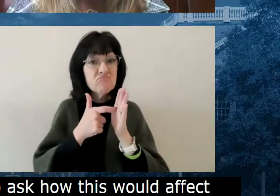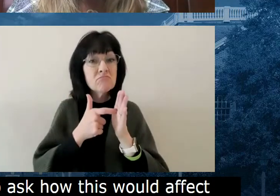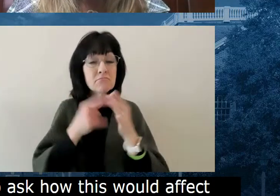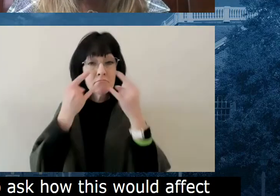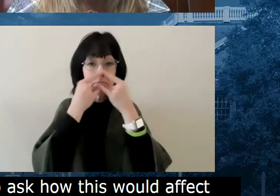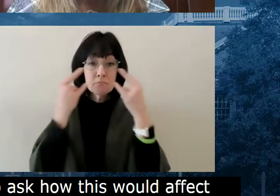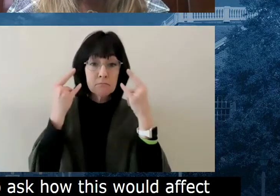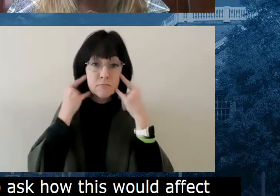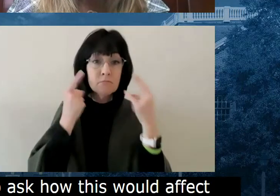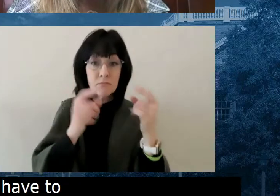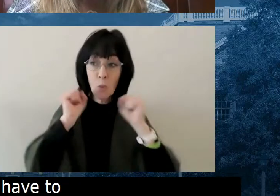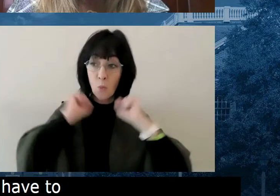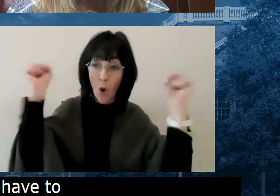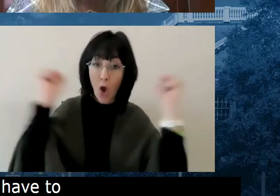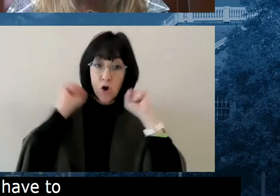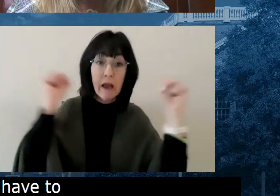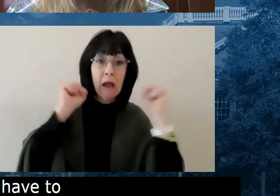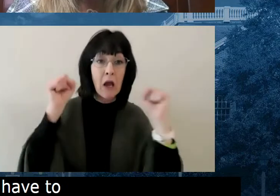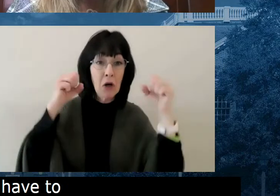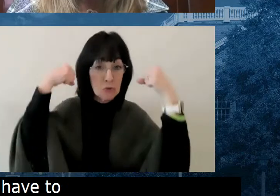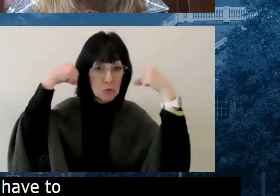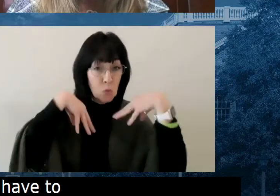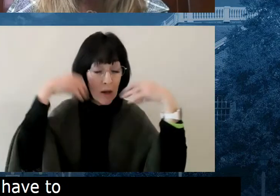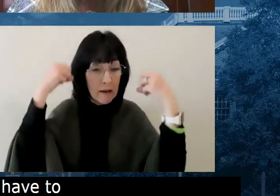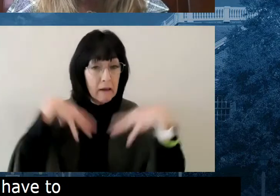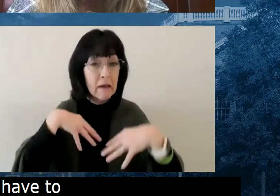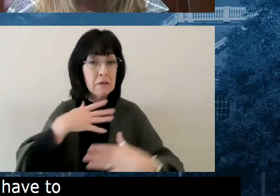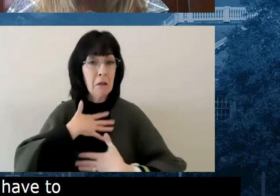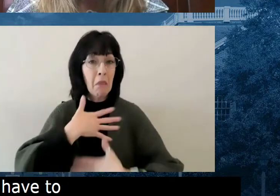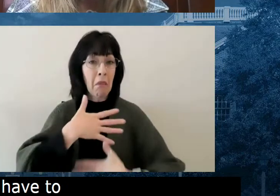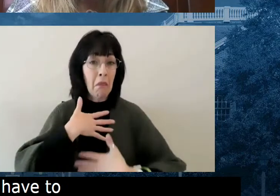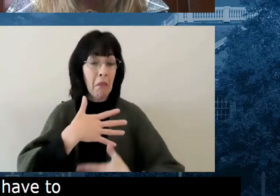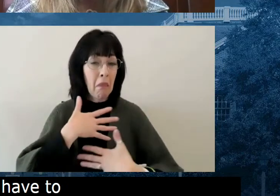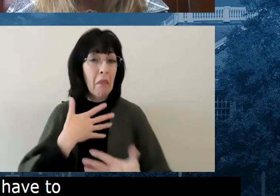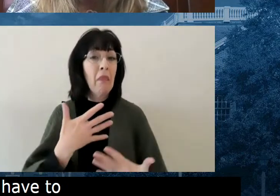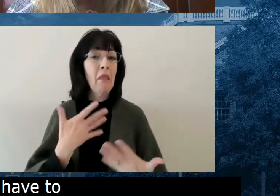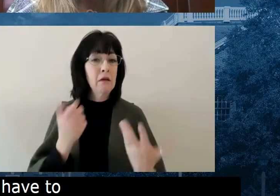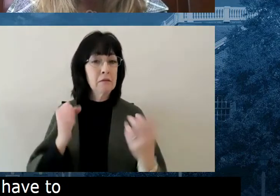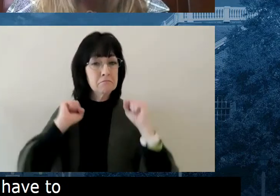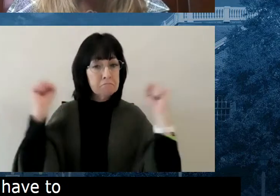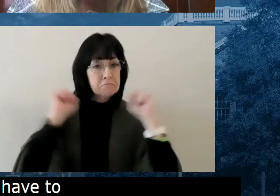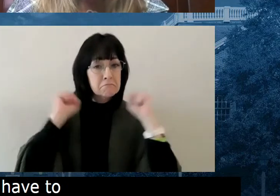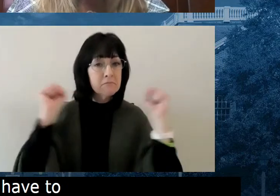how this affects the size of fitness classes and things like that.